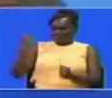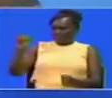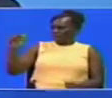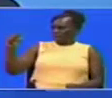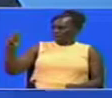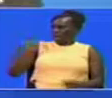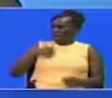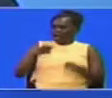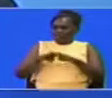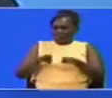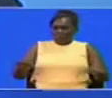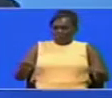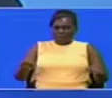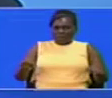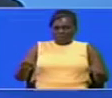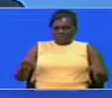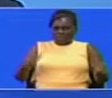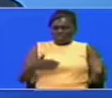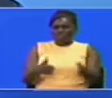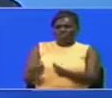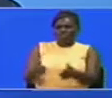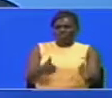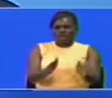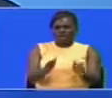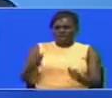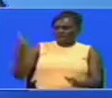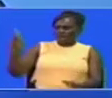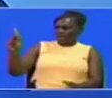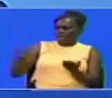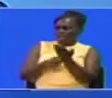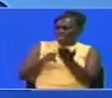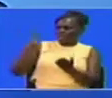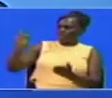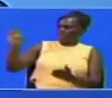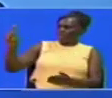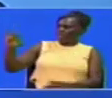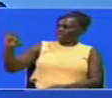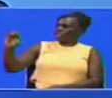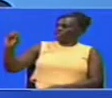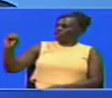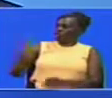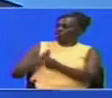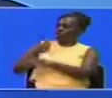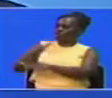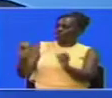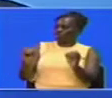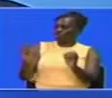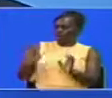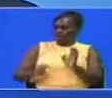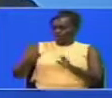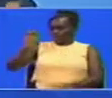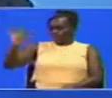We have permanent and pensionable river called Kerio. You don't cross across. So East